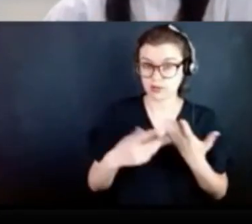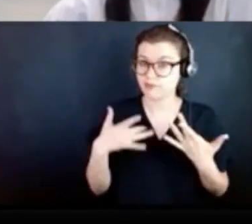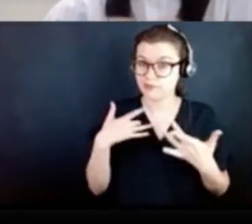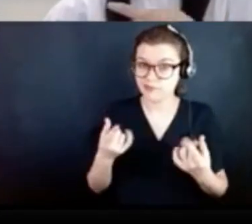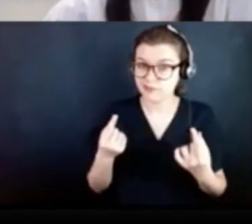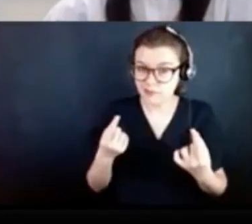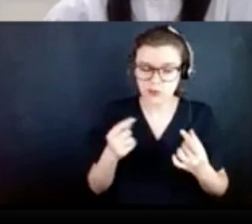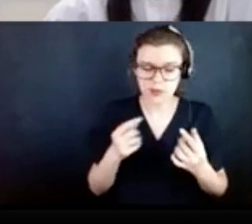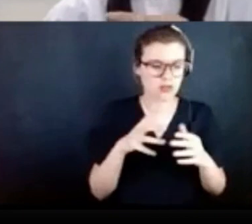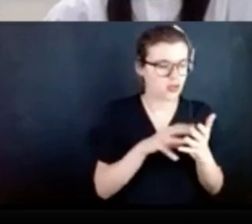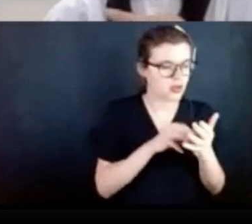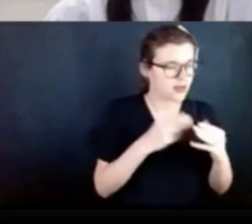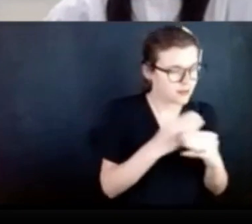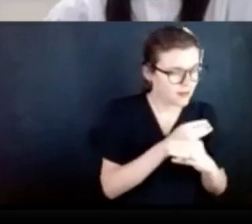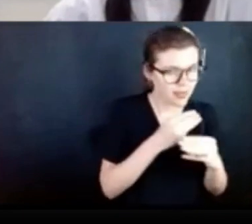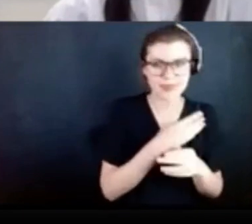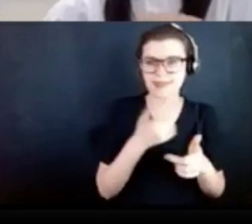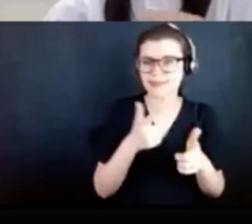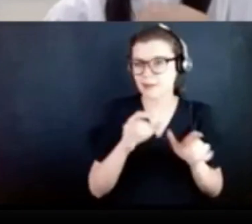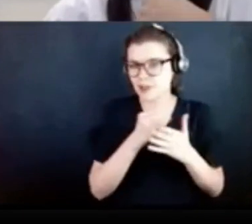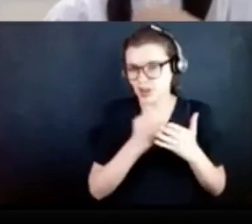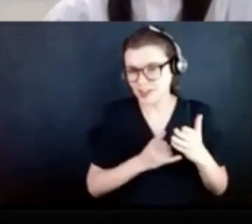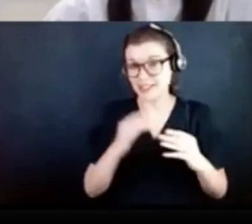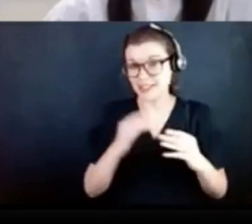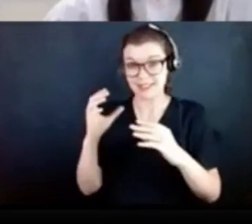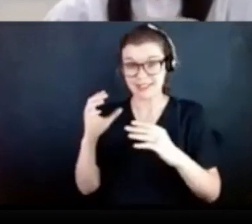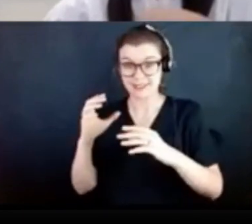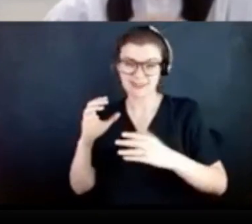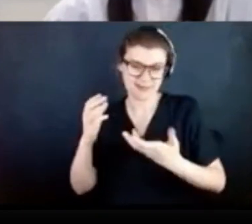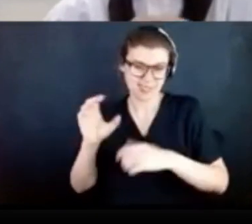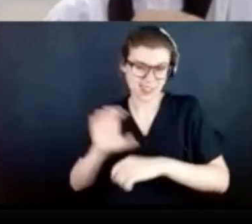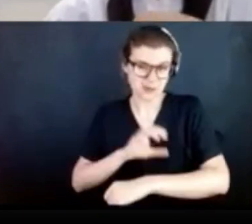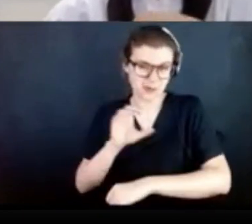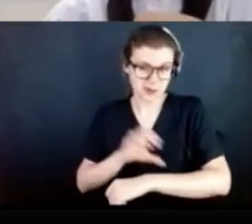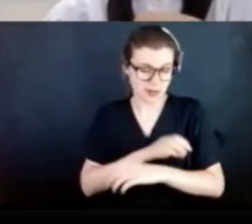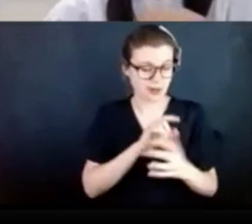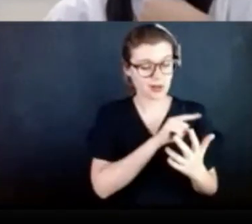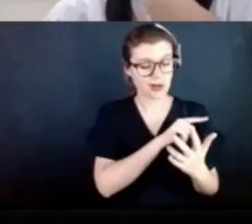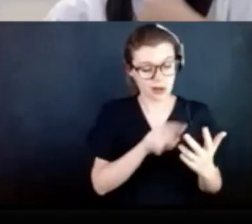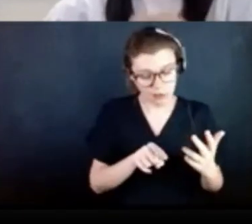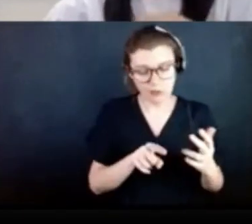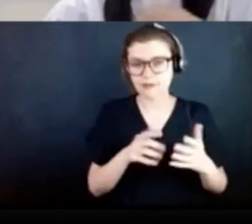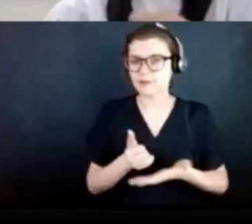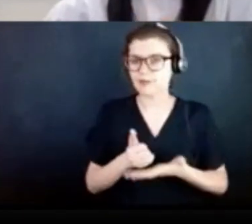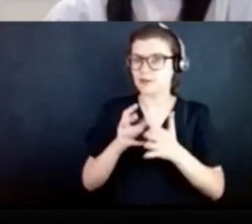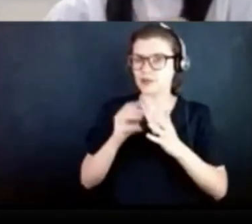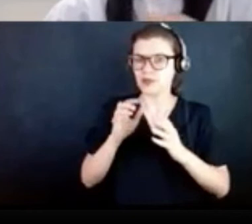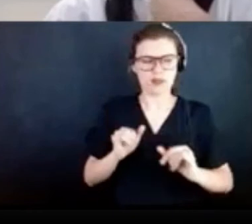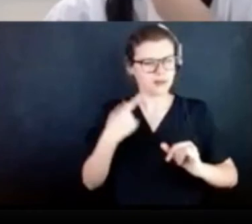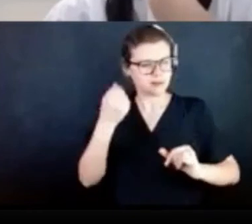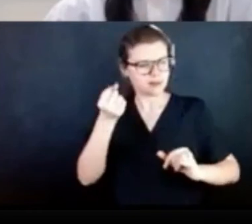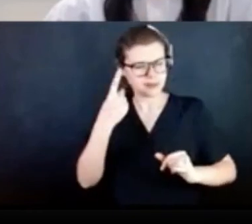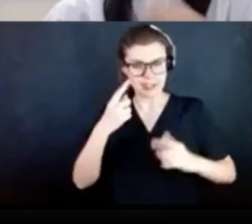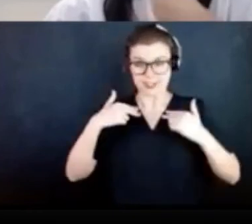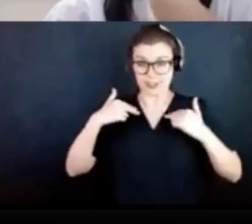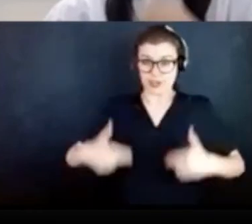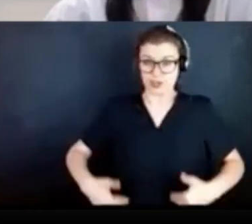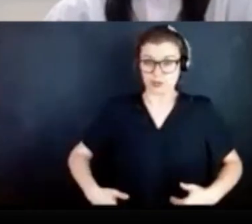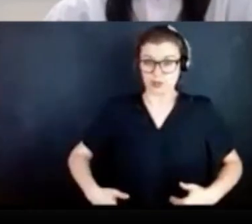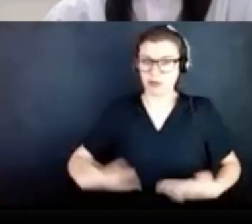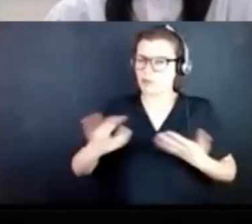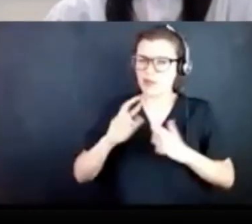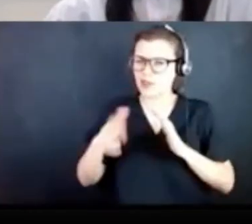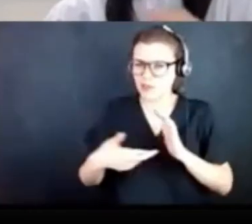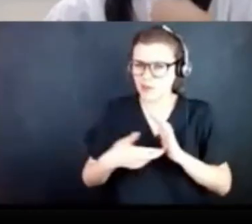of math, language arts, and the computing. And it has the potential of helping students understand the role of human or the role of